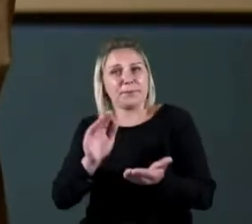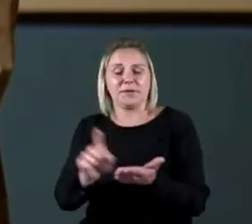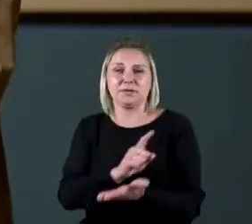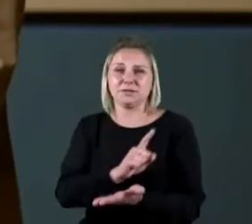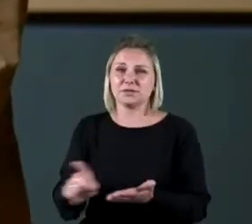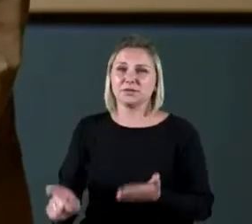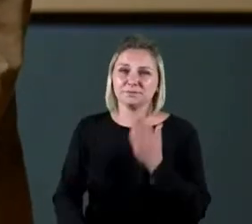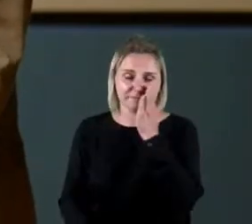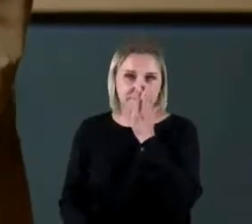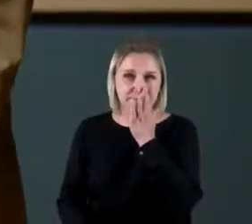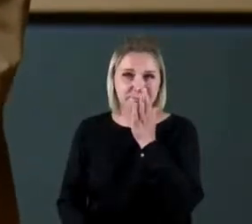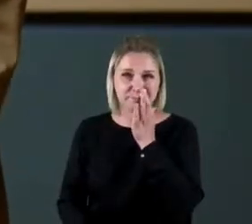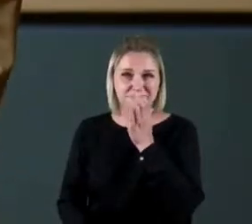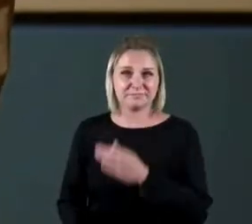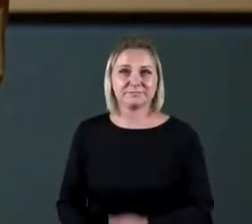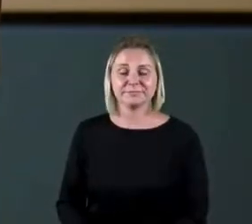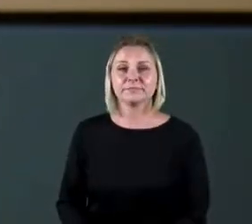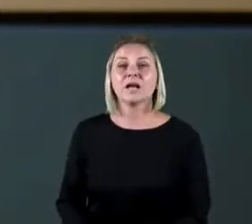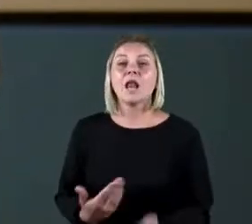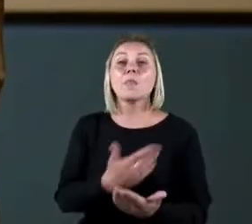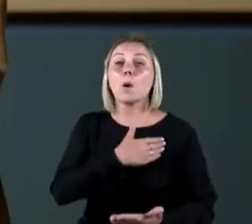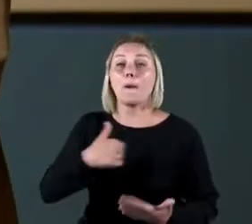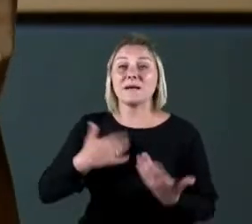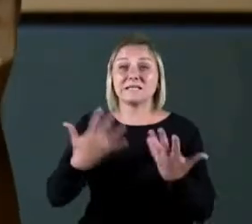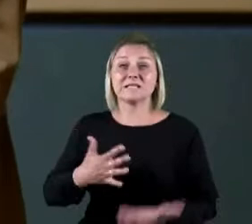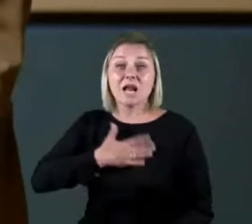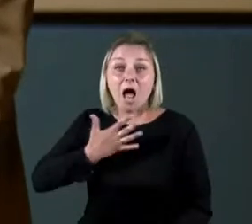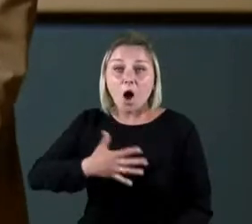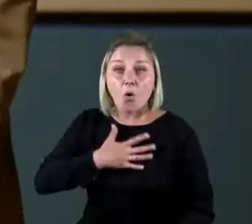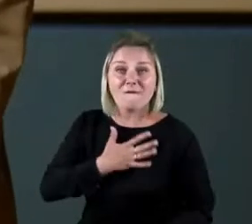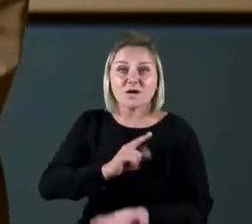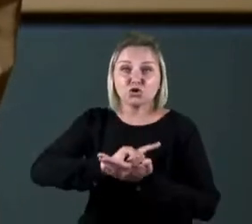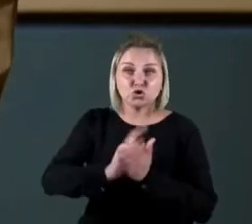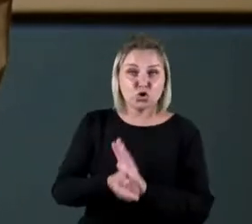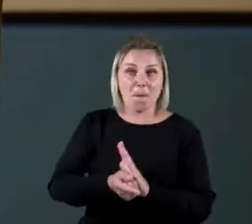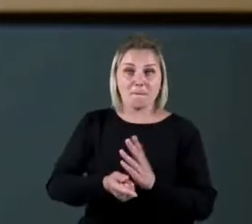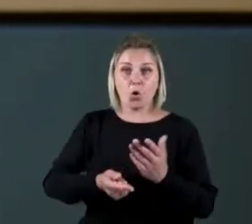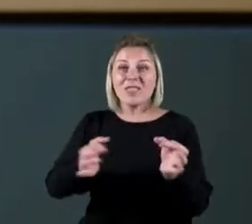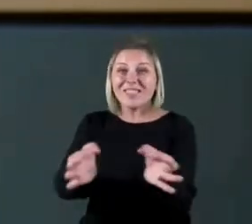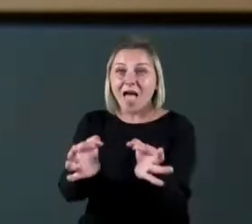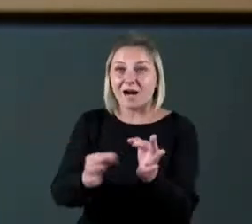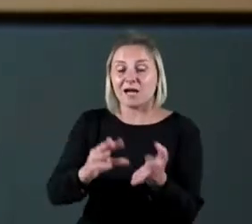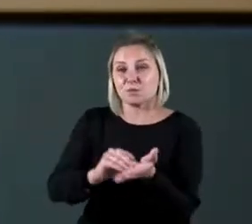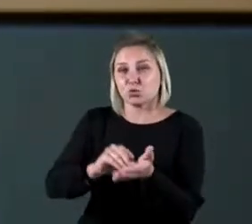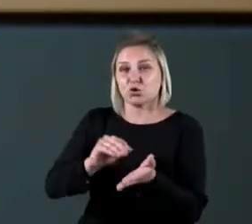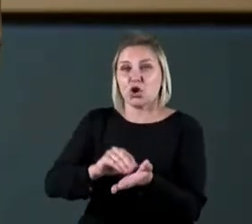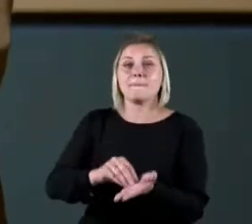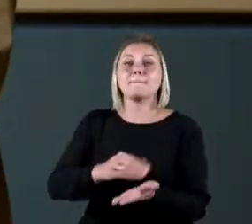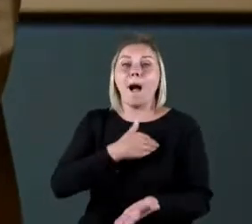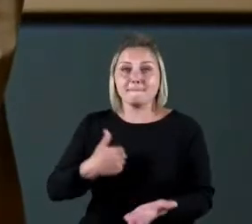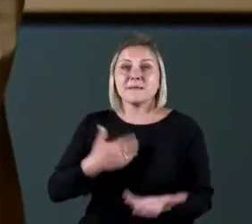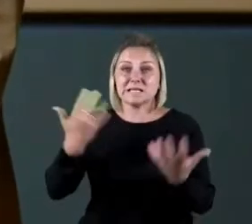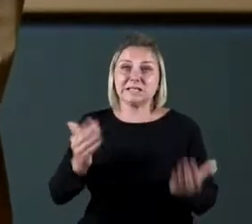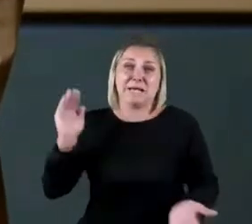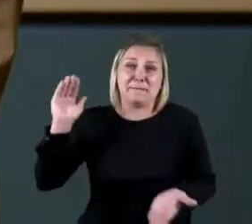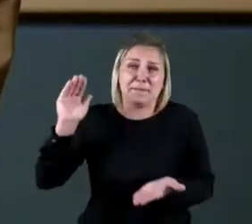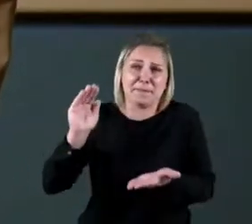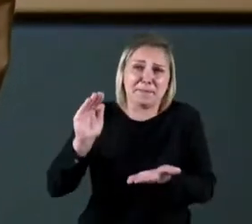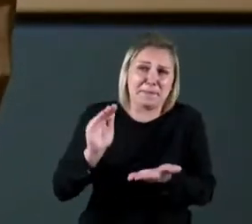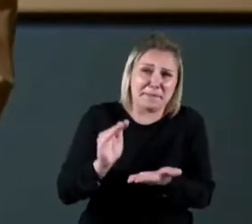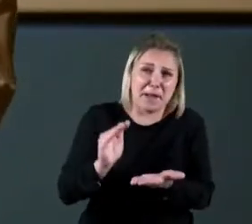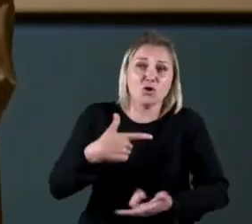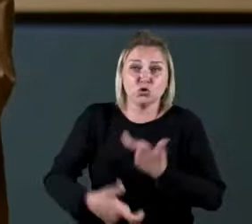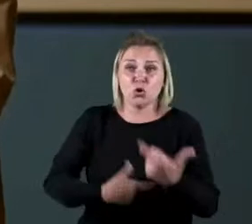very reactive. These issues are live, they're now, we know about them, and we want to react. We want to try and mitigate these things now. But I think we have to be